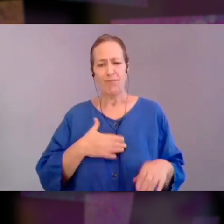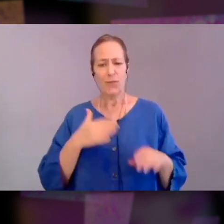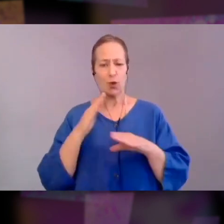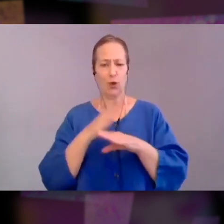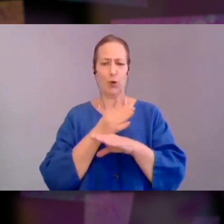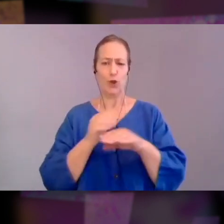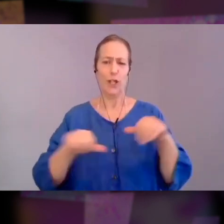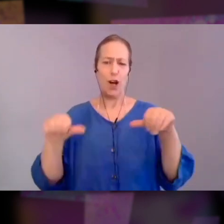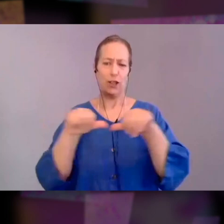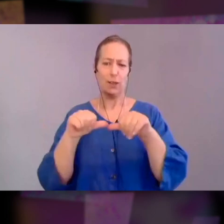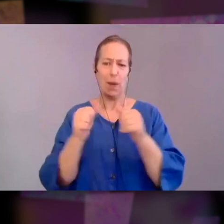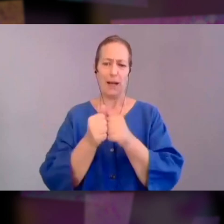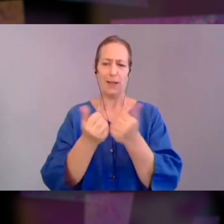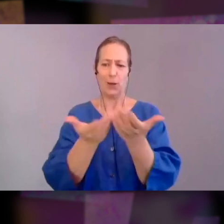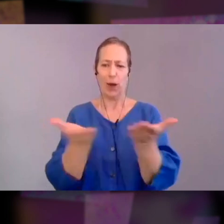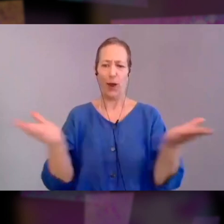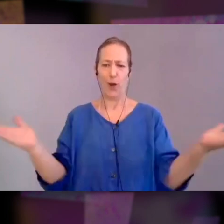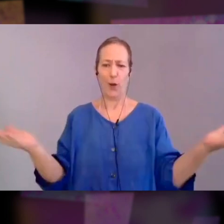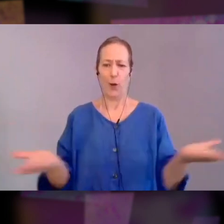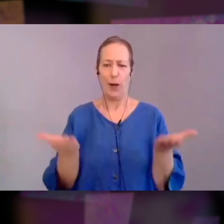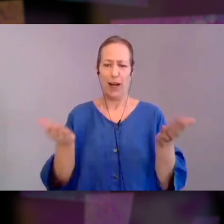Performance Network's virtual conference together.